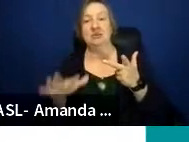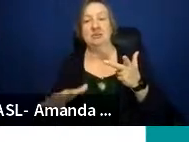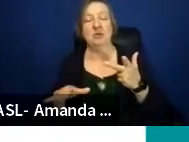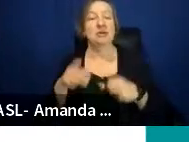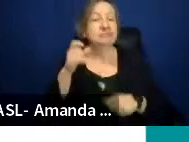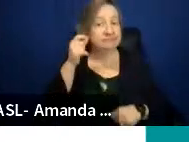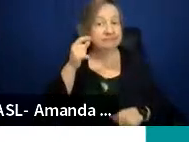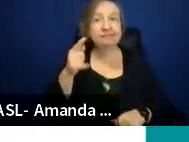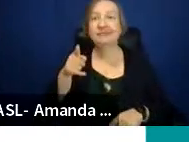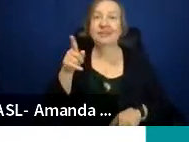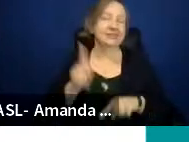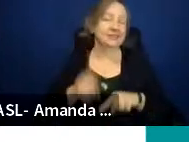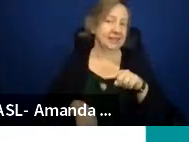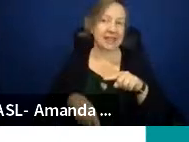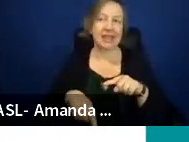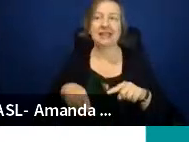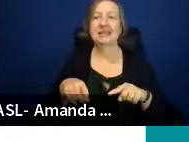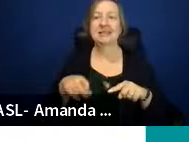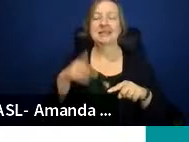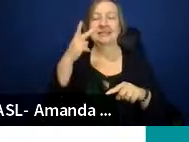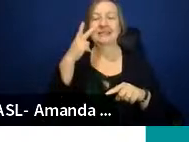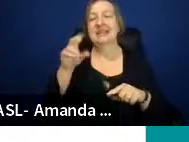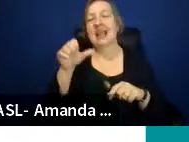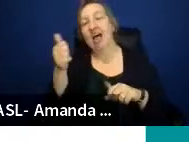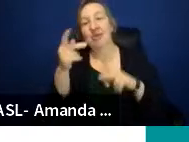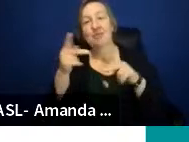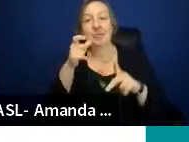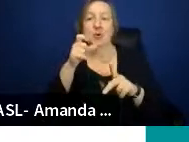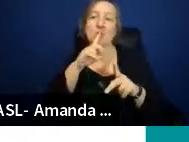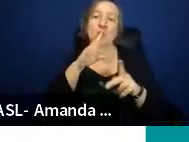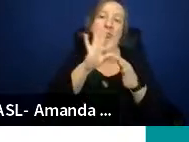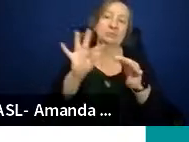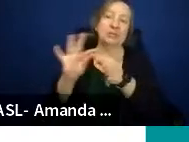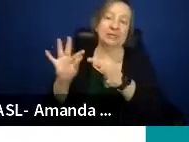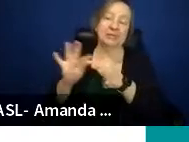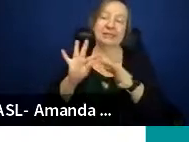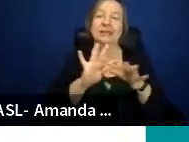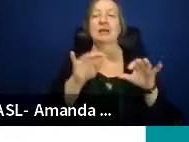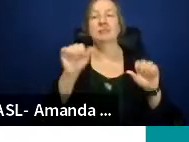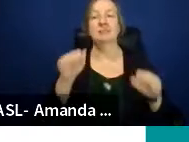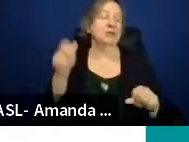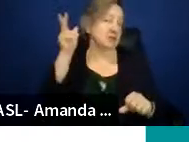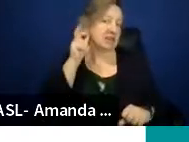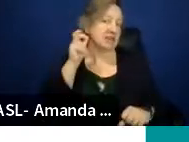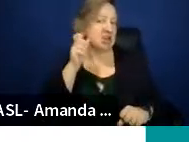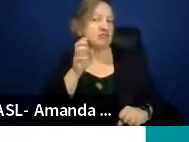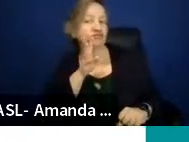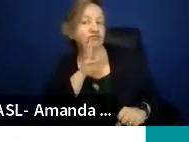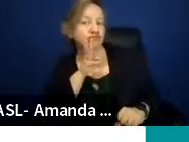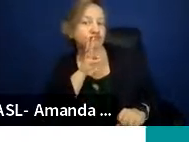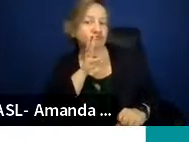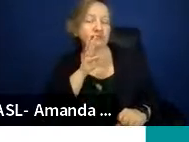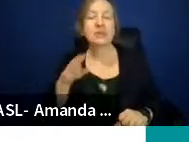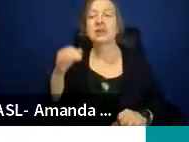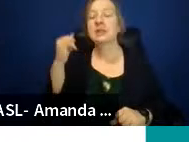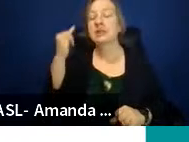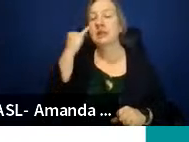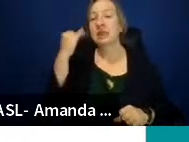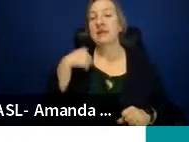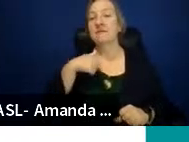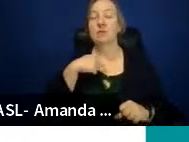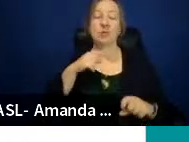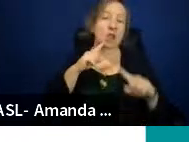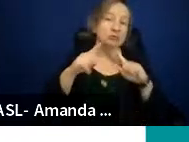not be able to see the different people who are speaking, but you will be able to hear them. When we are in a conversation